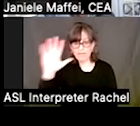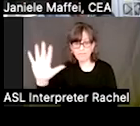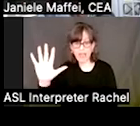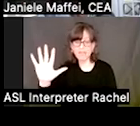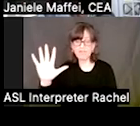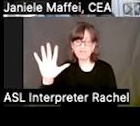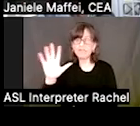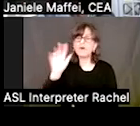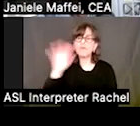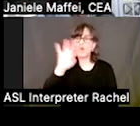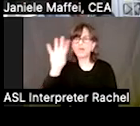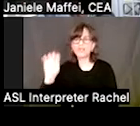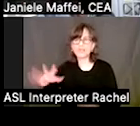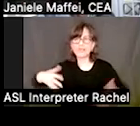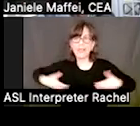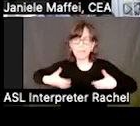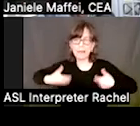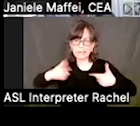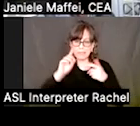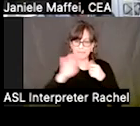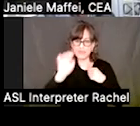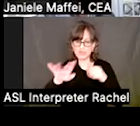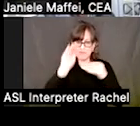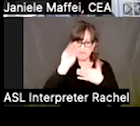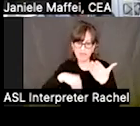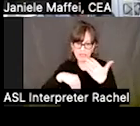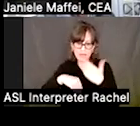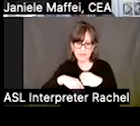/R/SXDWJV5. And